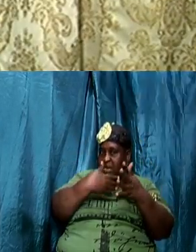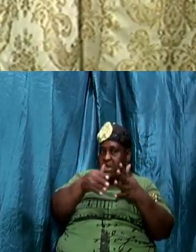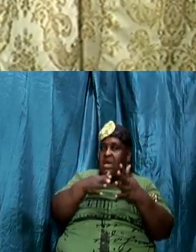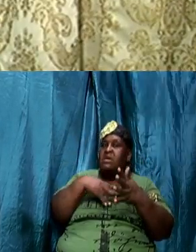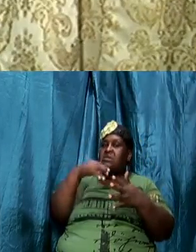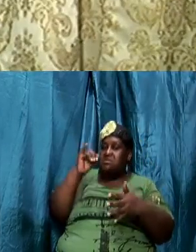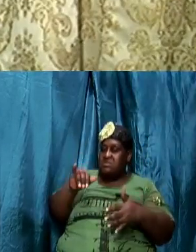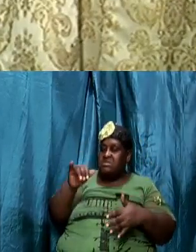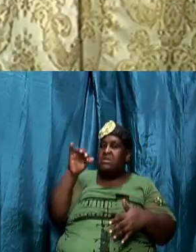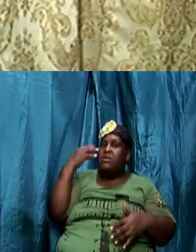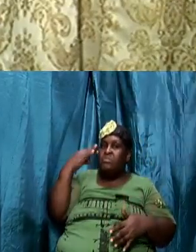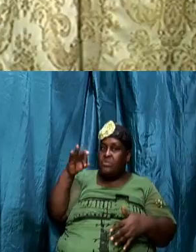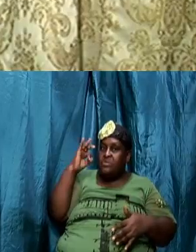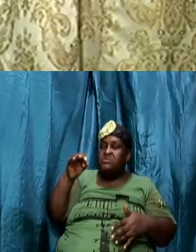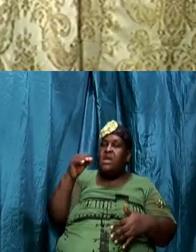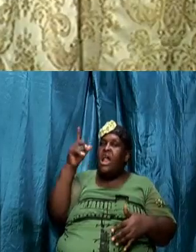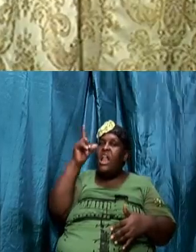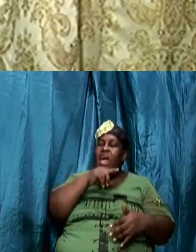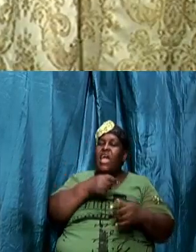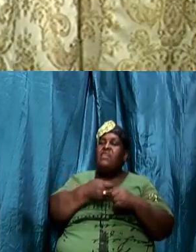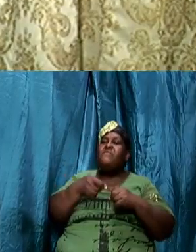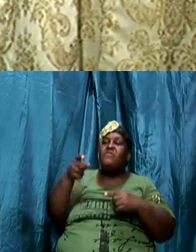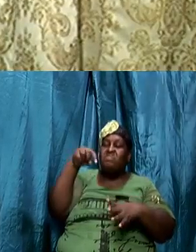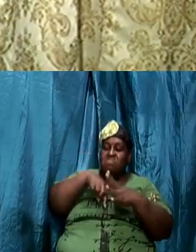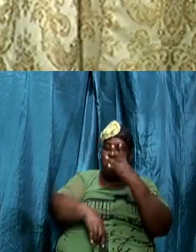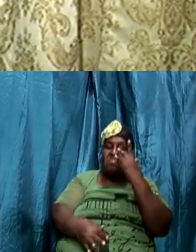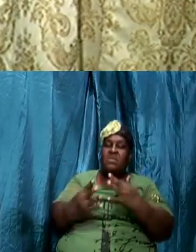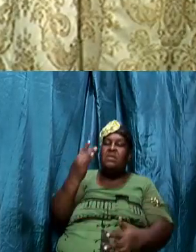preach. Lie from the pit of hell.